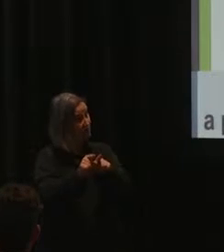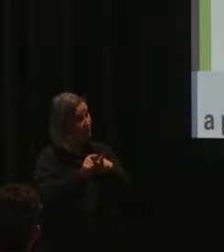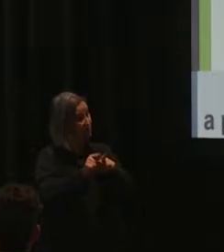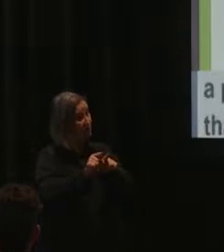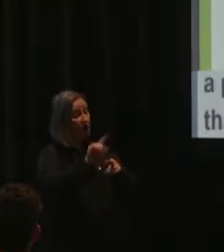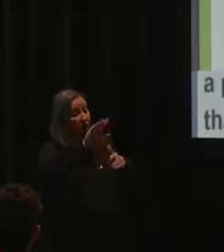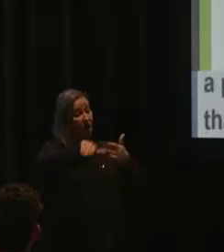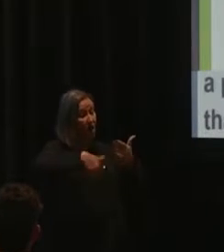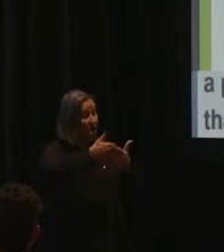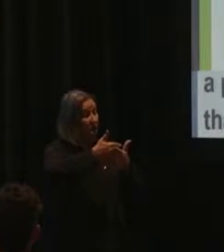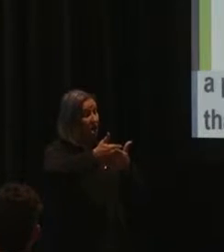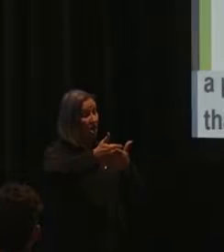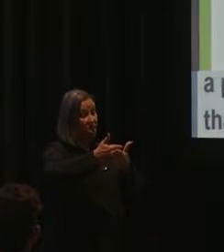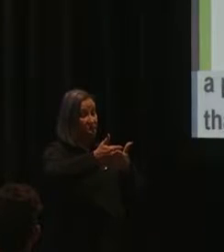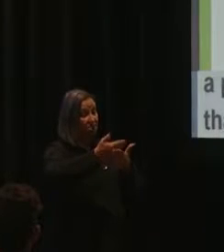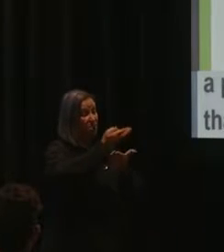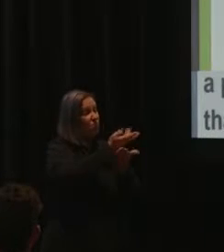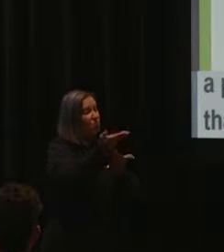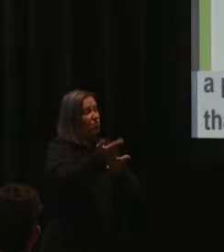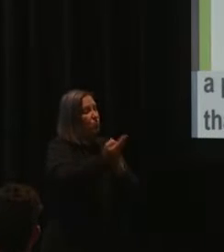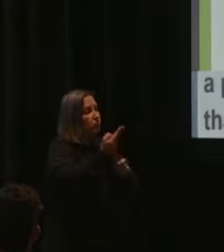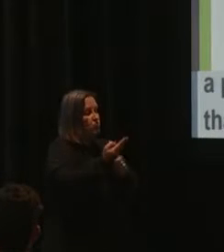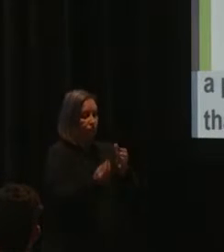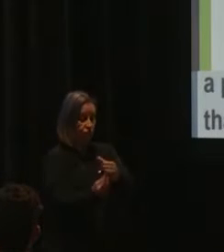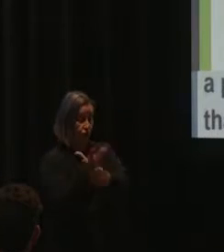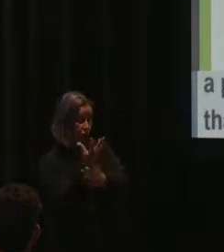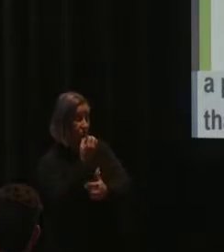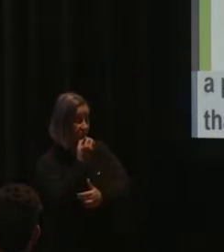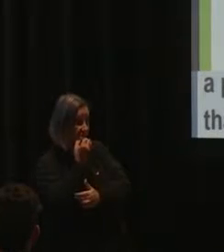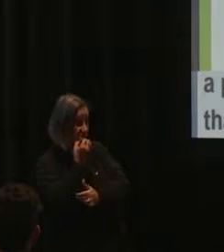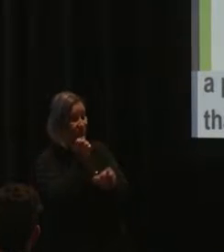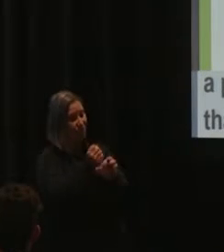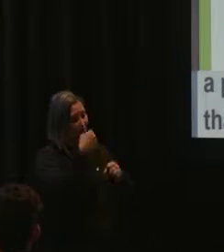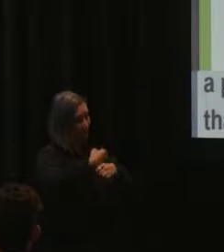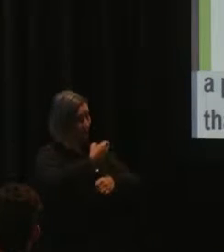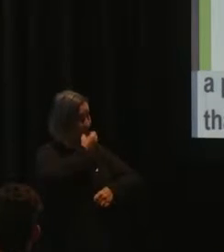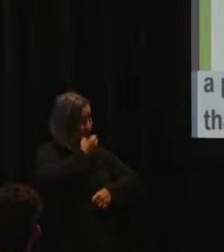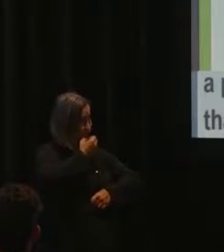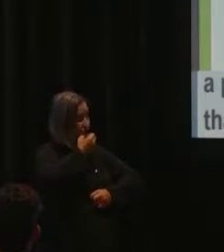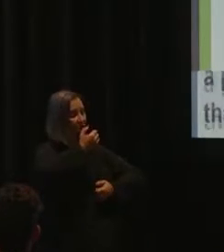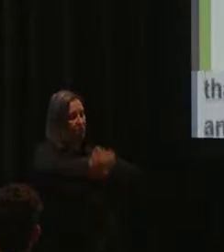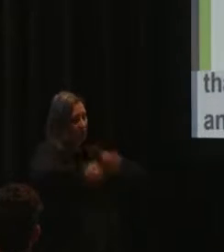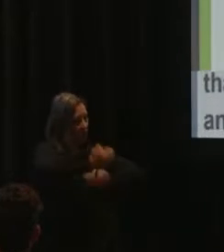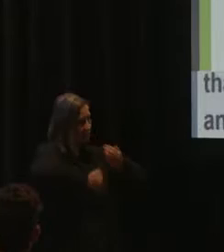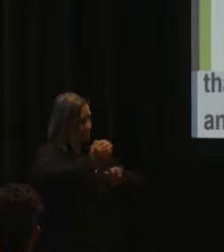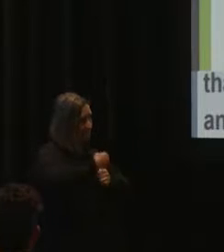were used to grow, to manufacture, process, and distribute that